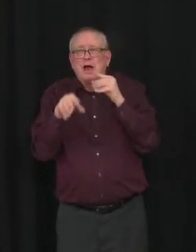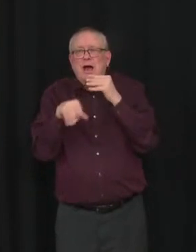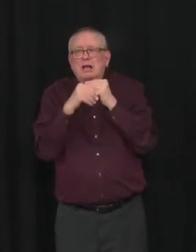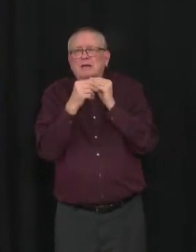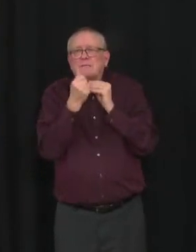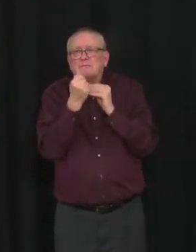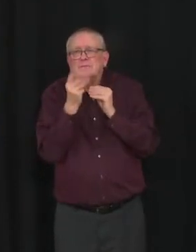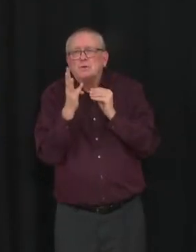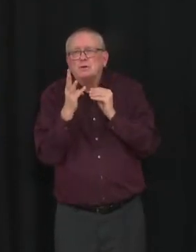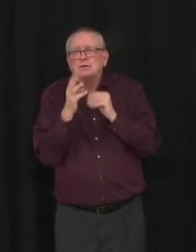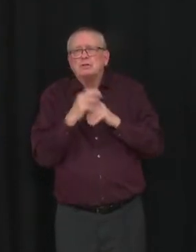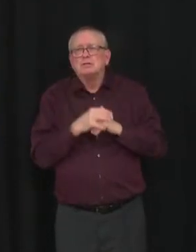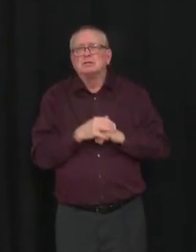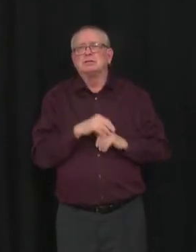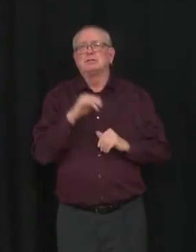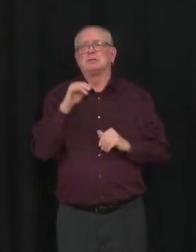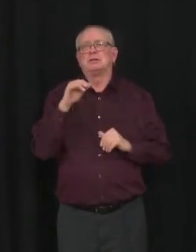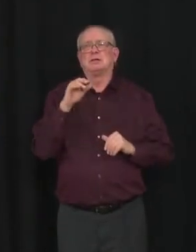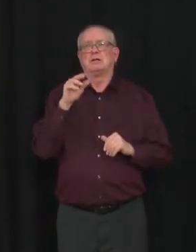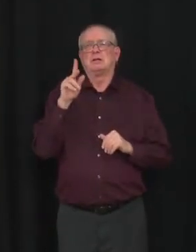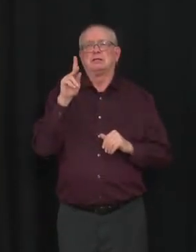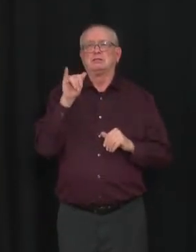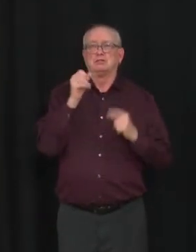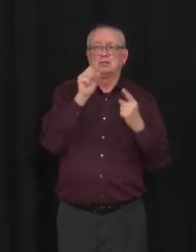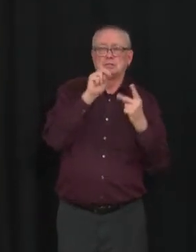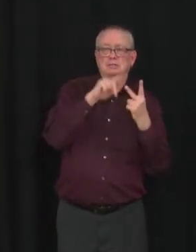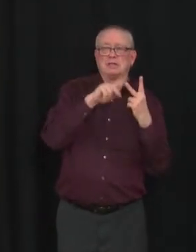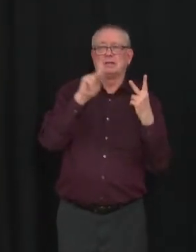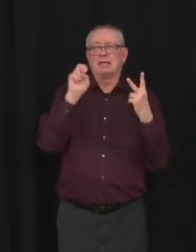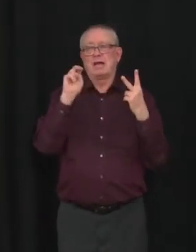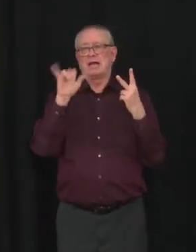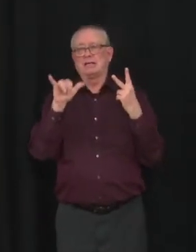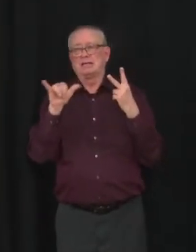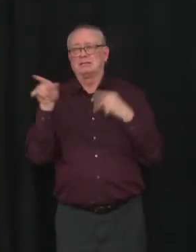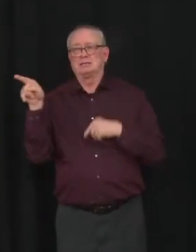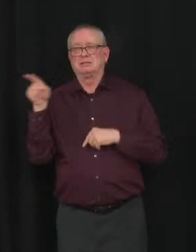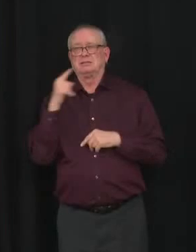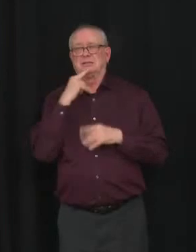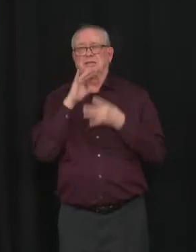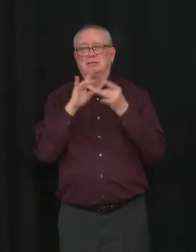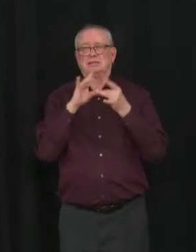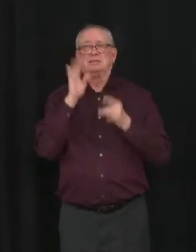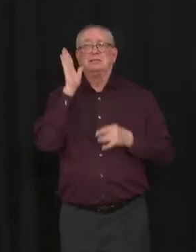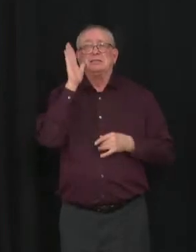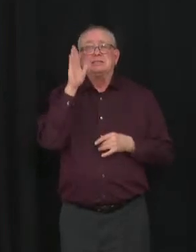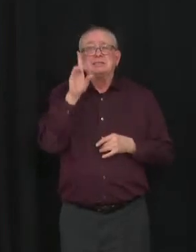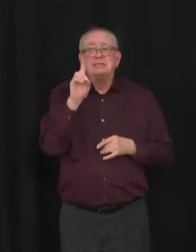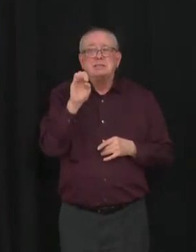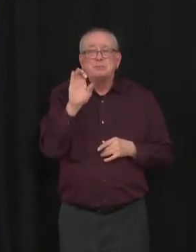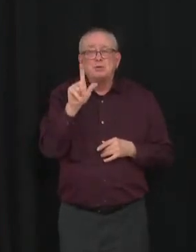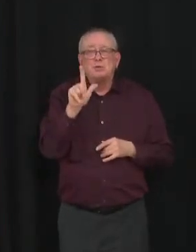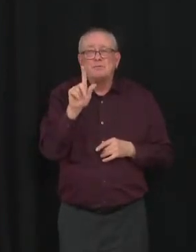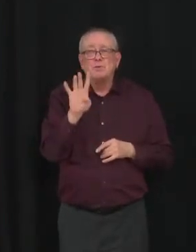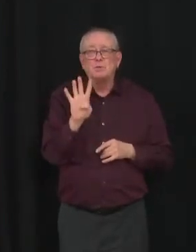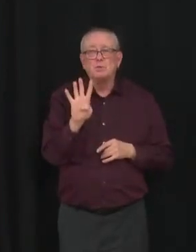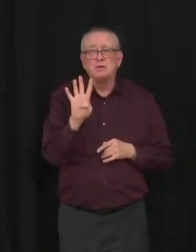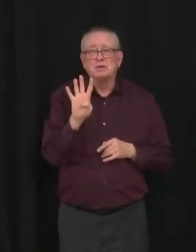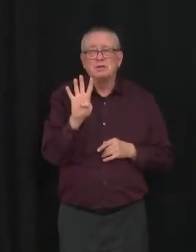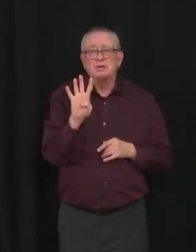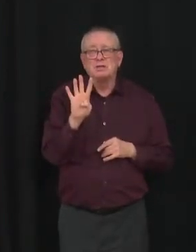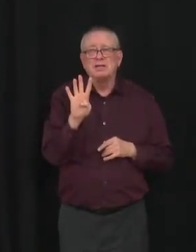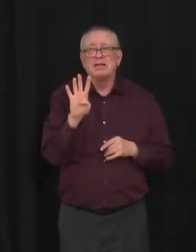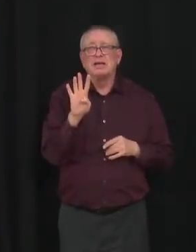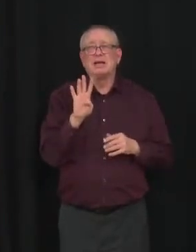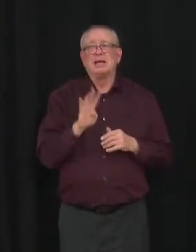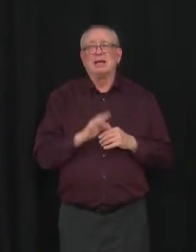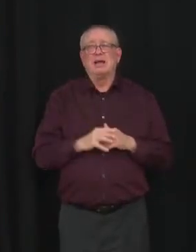for weddings would be that effective December 24, if they are holding the reception at a